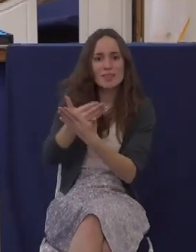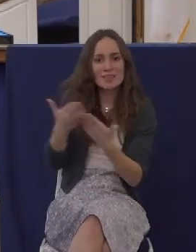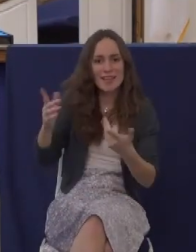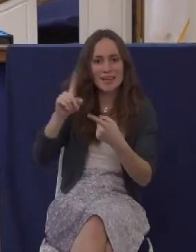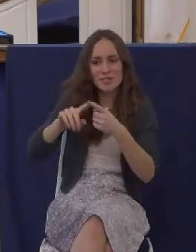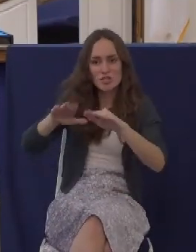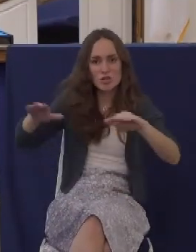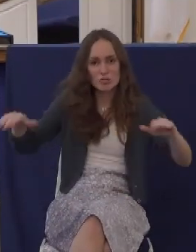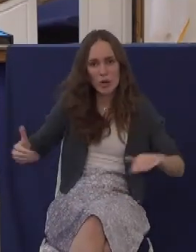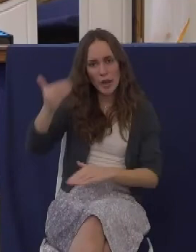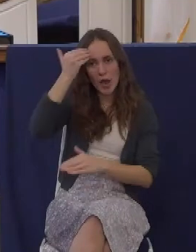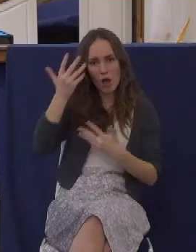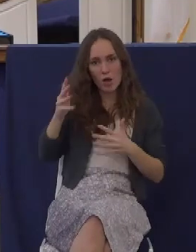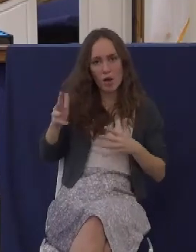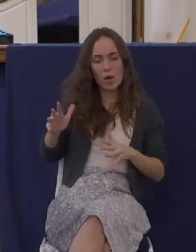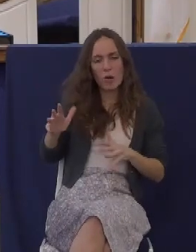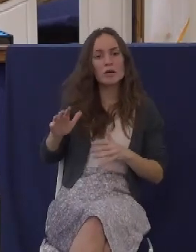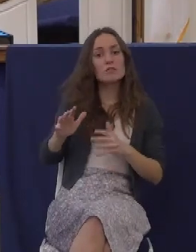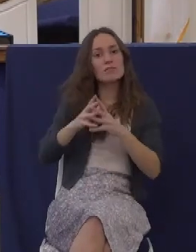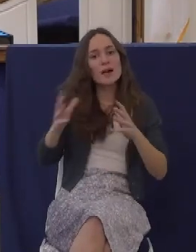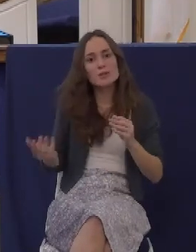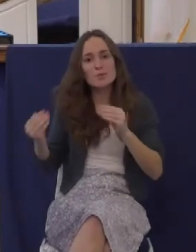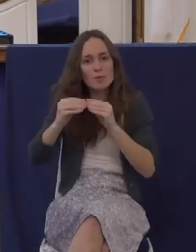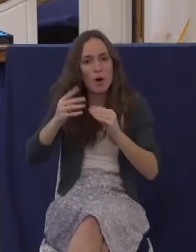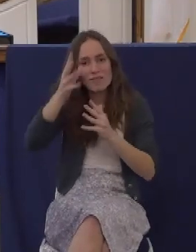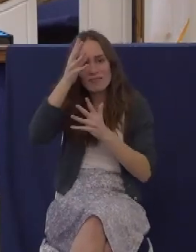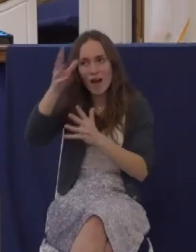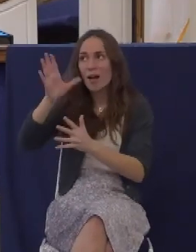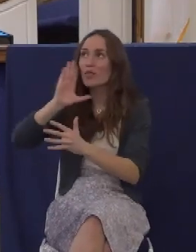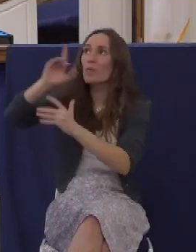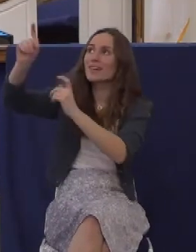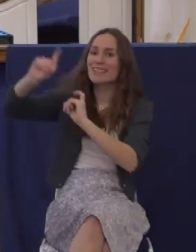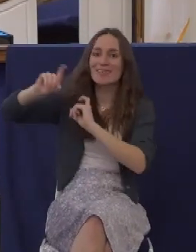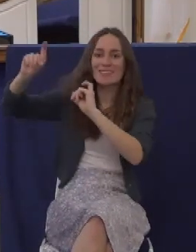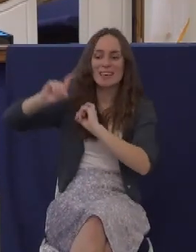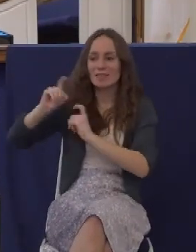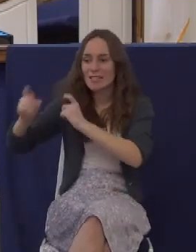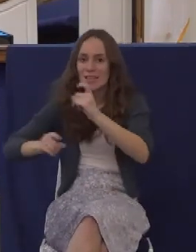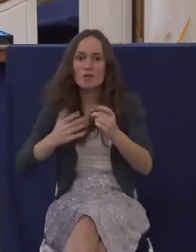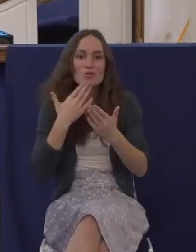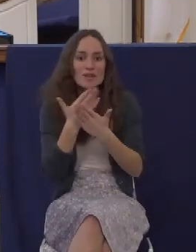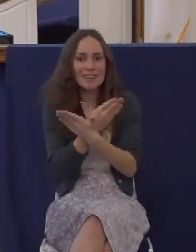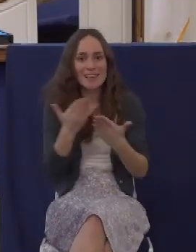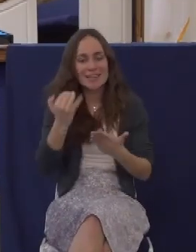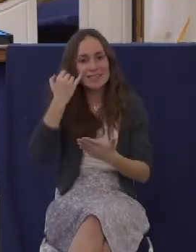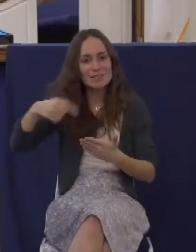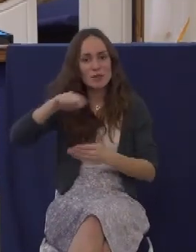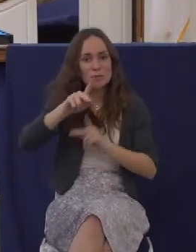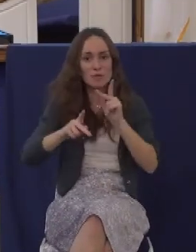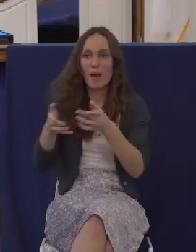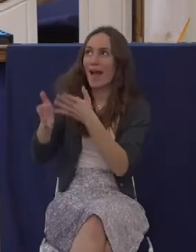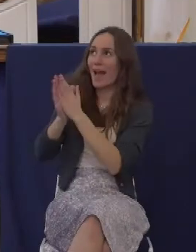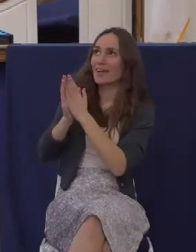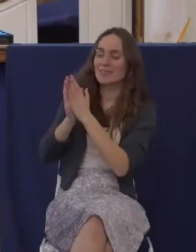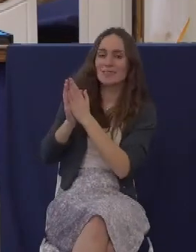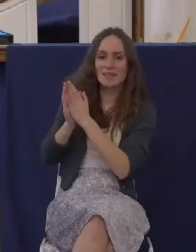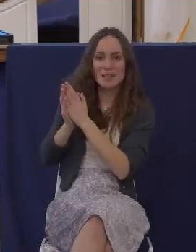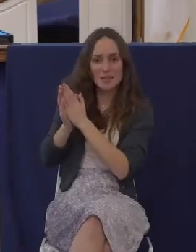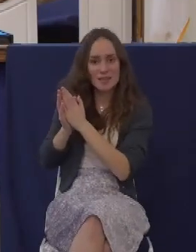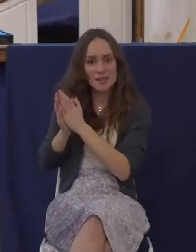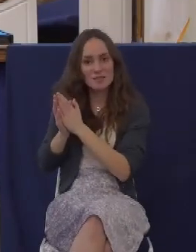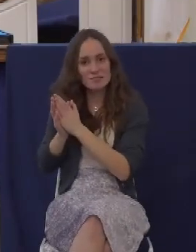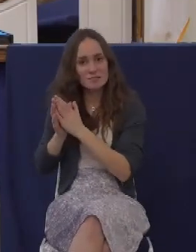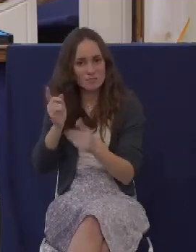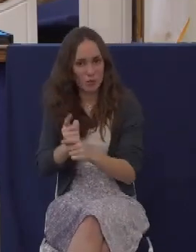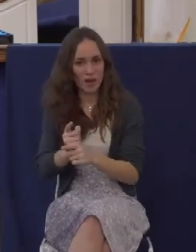which is in heaven, give good things to them that ask him?" Isn't that a great verse? He'll give